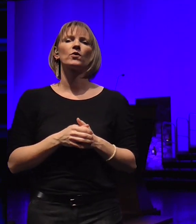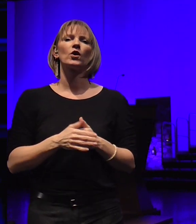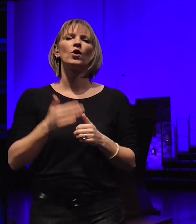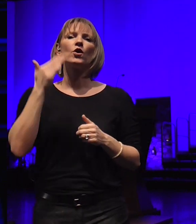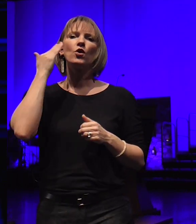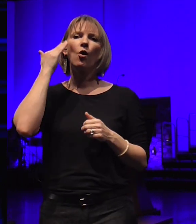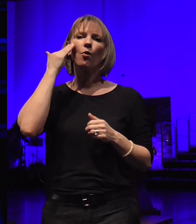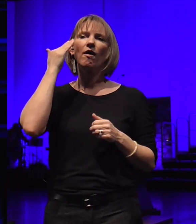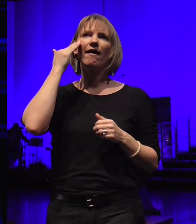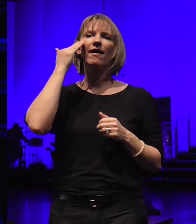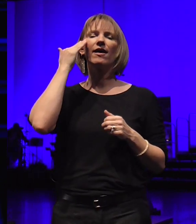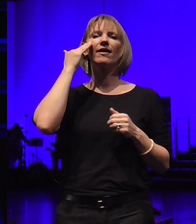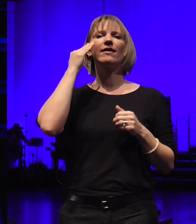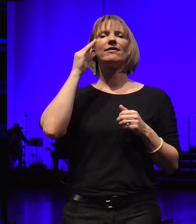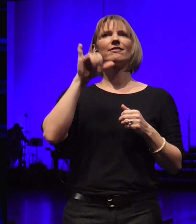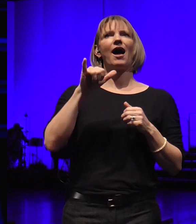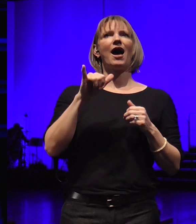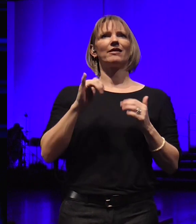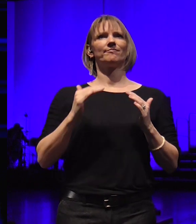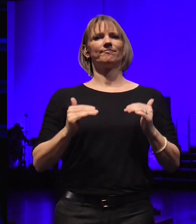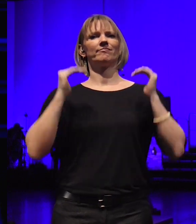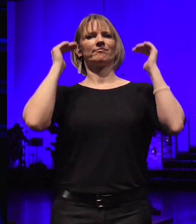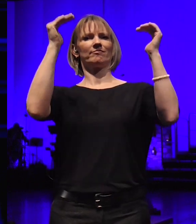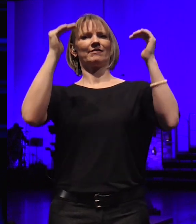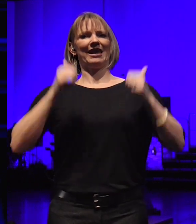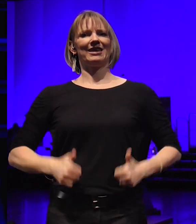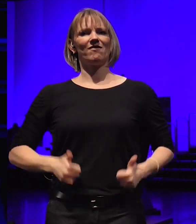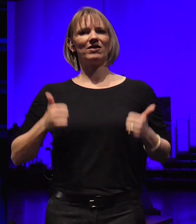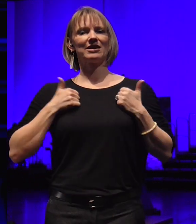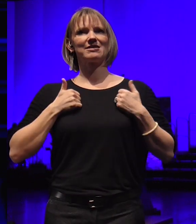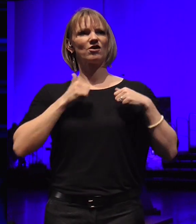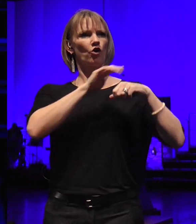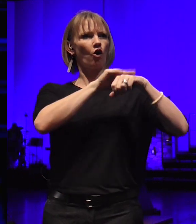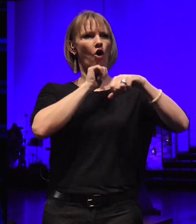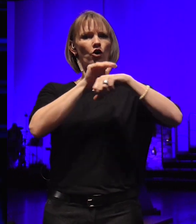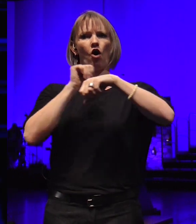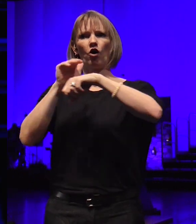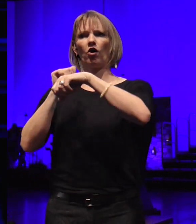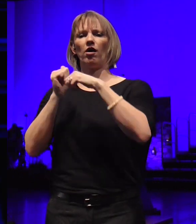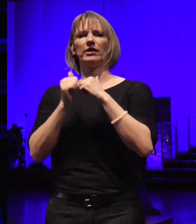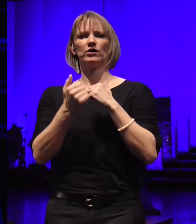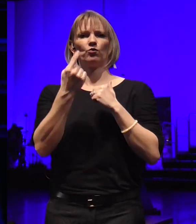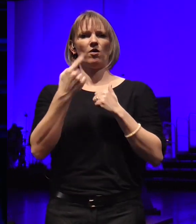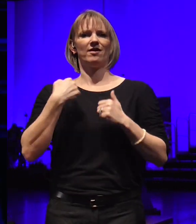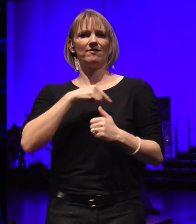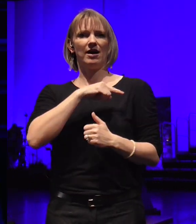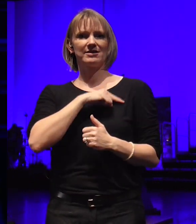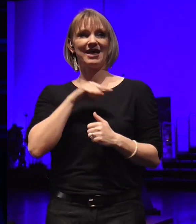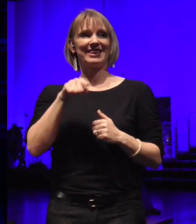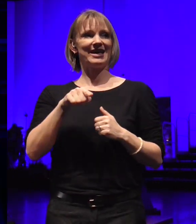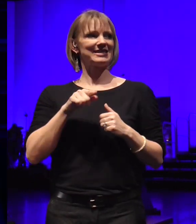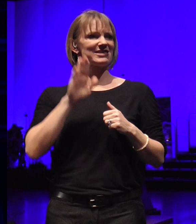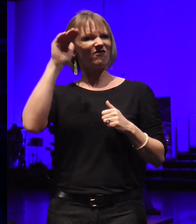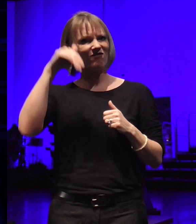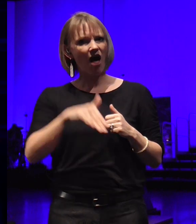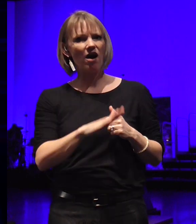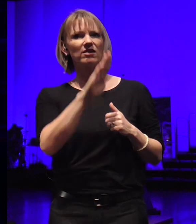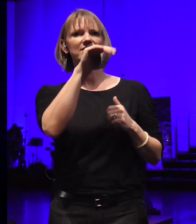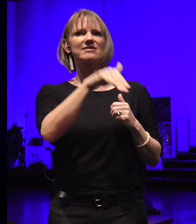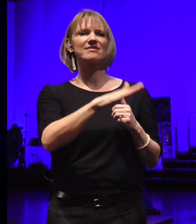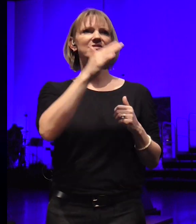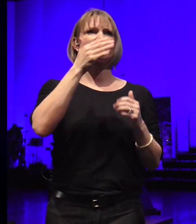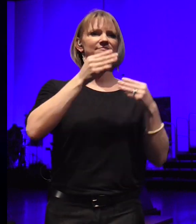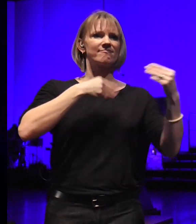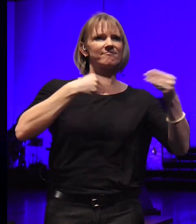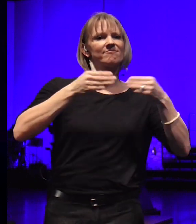Knowing that greater degree of livingness is calling to each of us. That in this flux of everyday